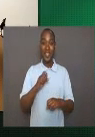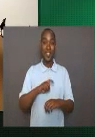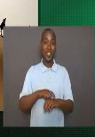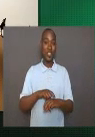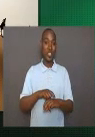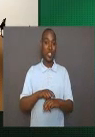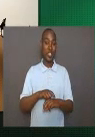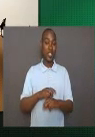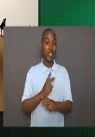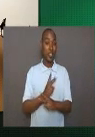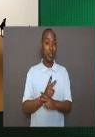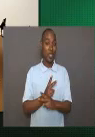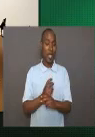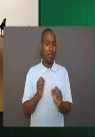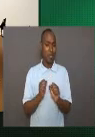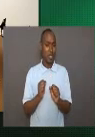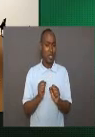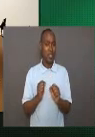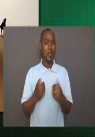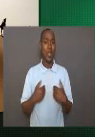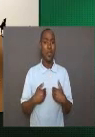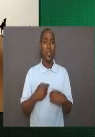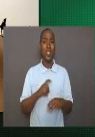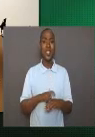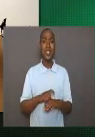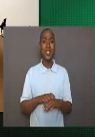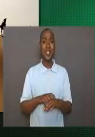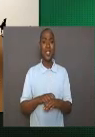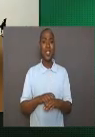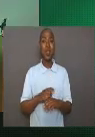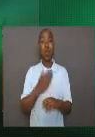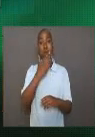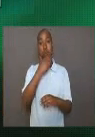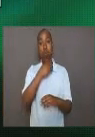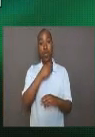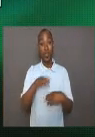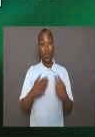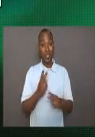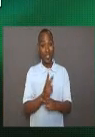sweat and keep the body cool on hot days.